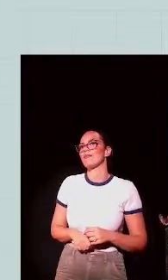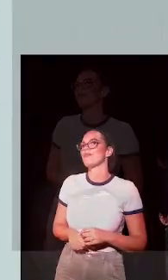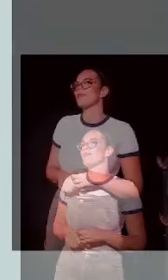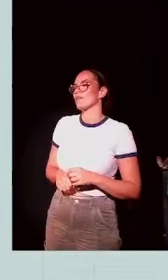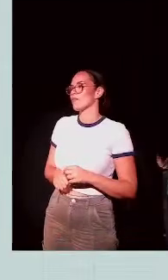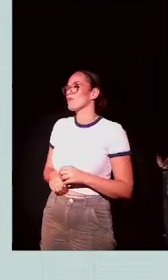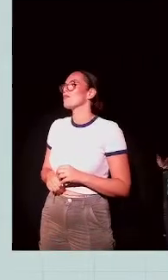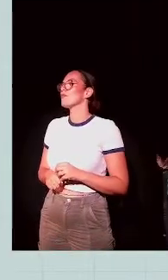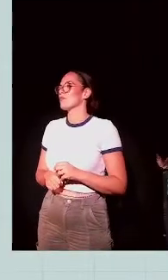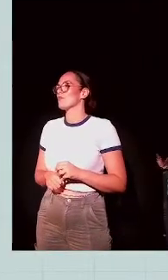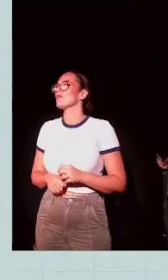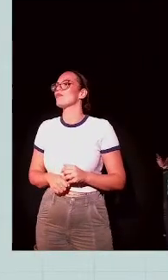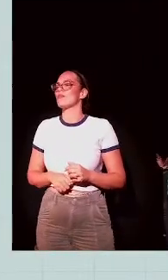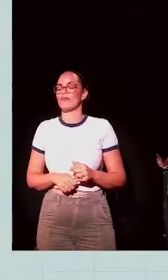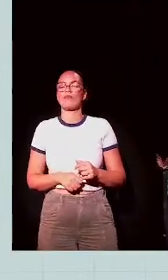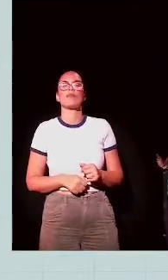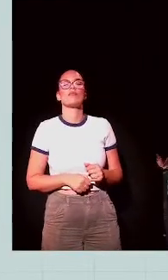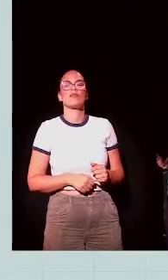'Cause I